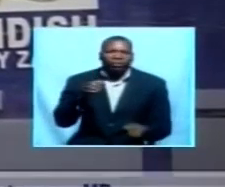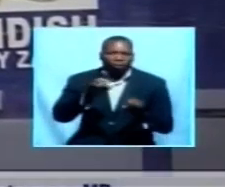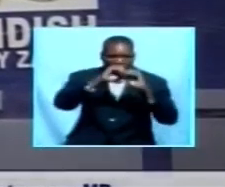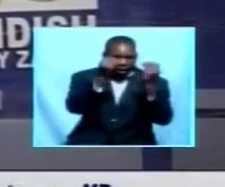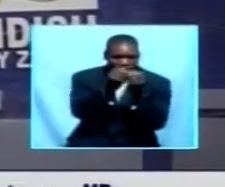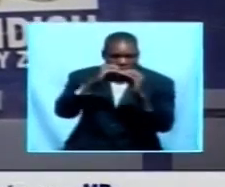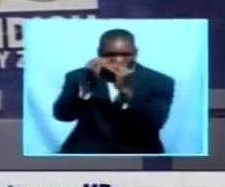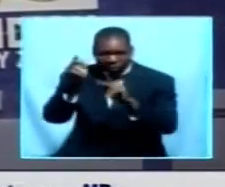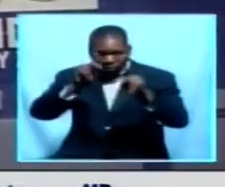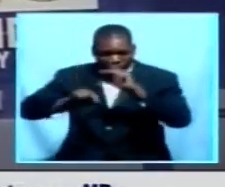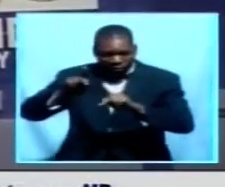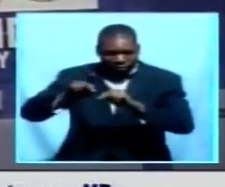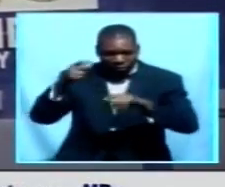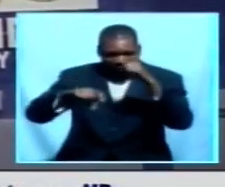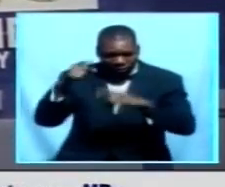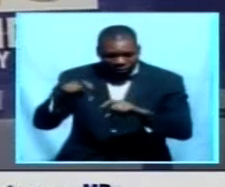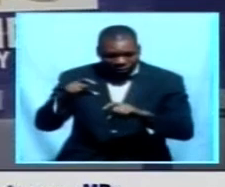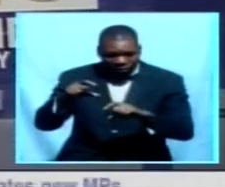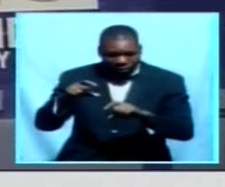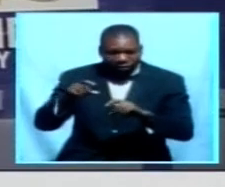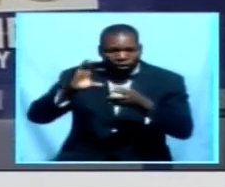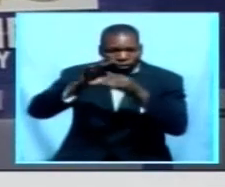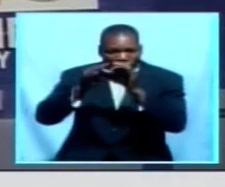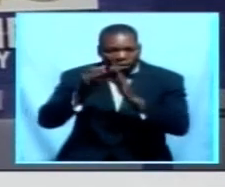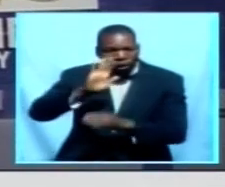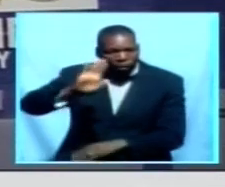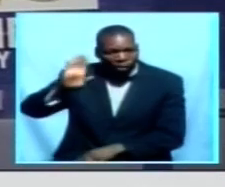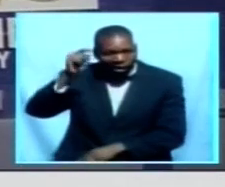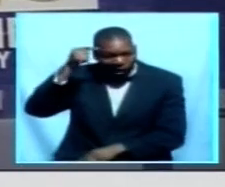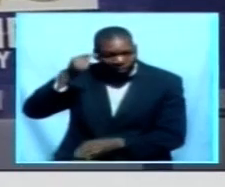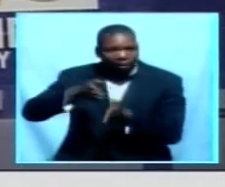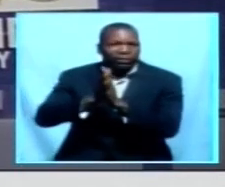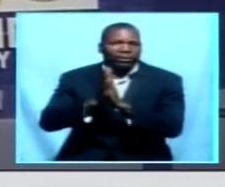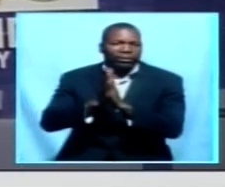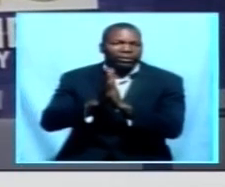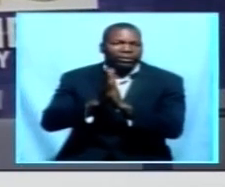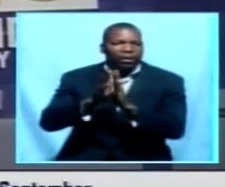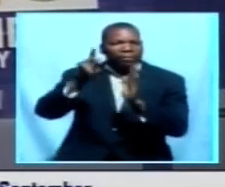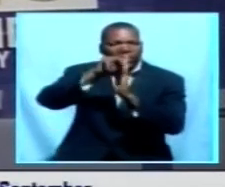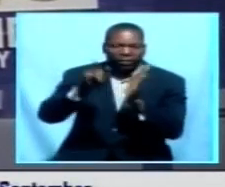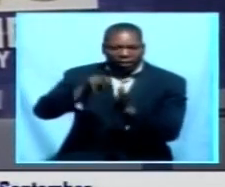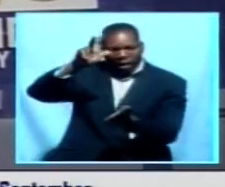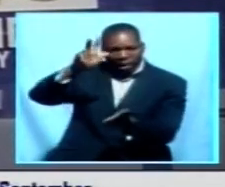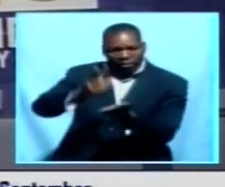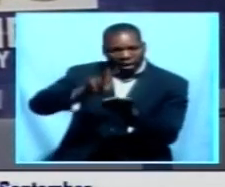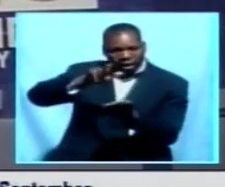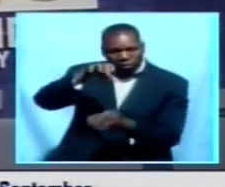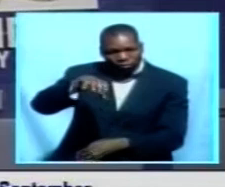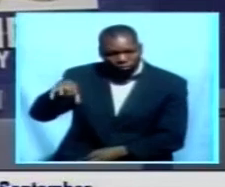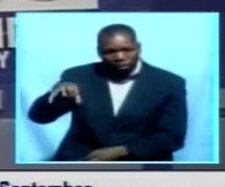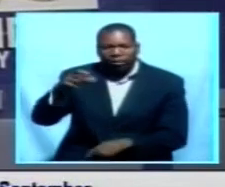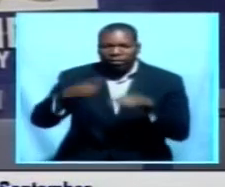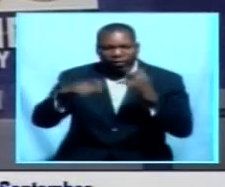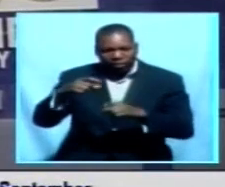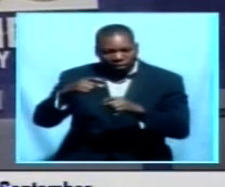with Disability Coordinator George Mizinga has appealed to the government to put in place a policy that will enable disabled children